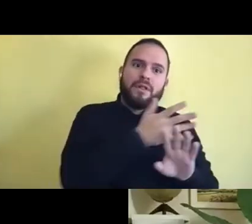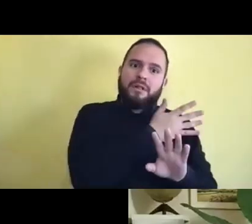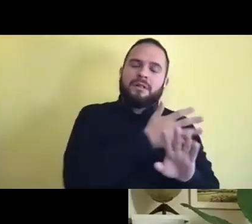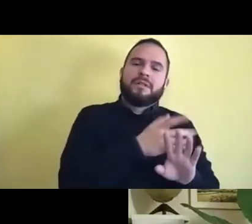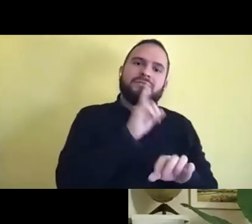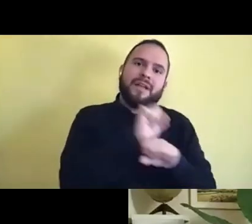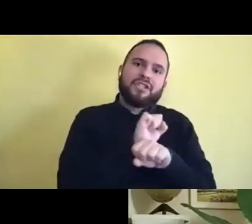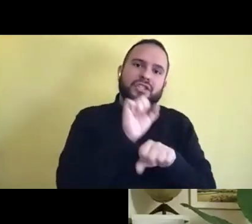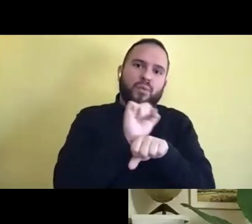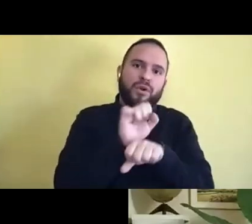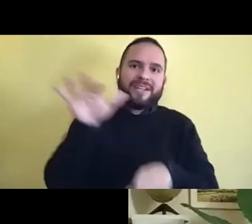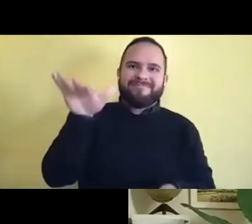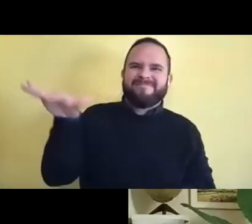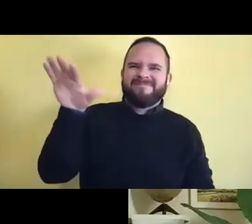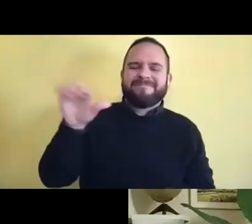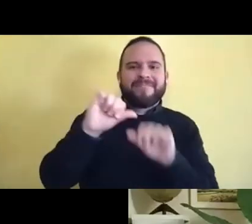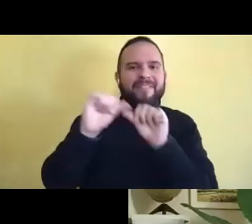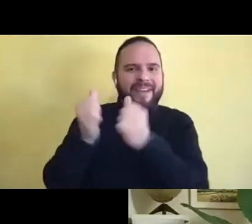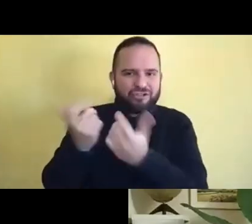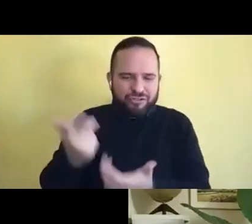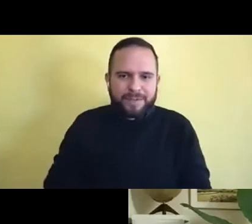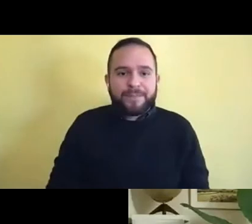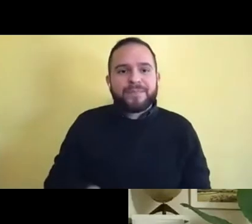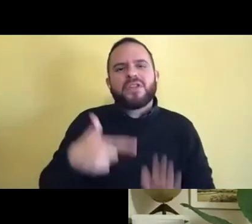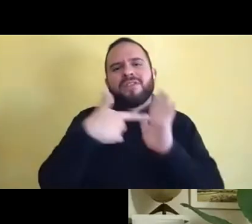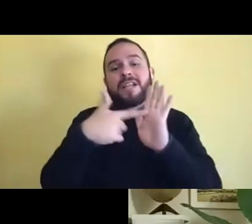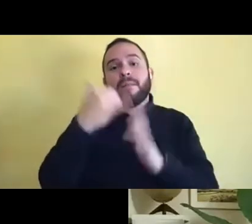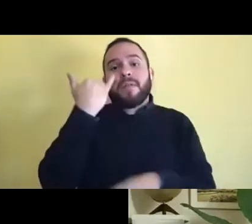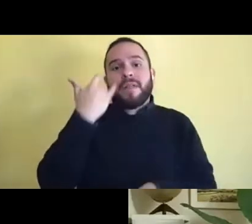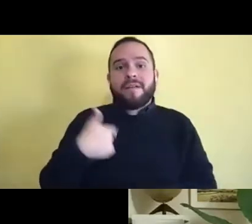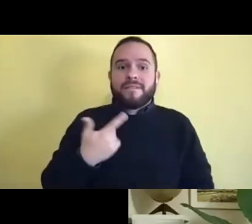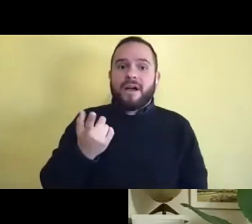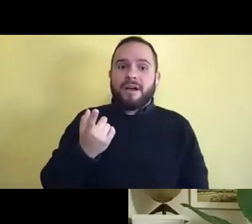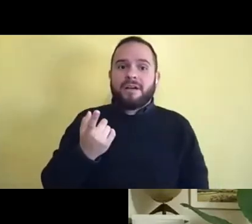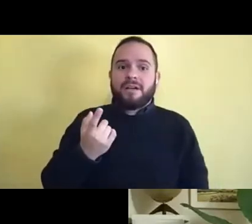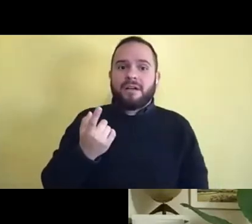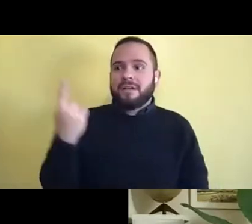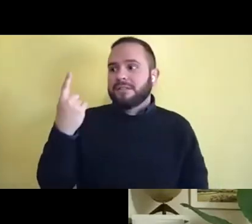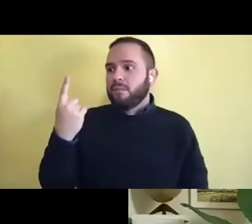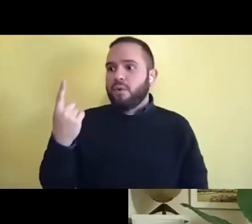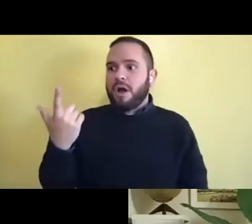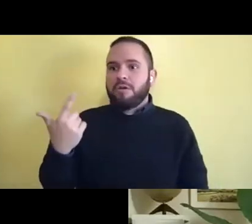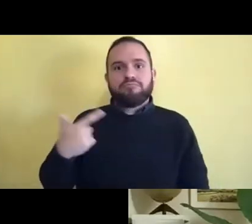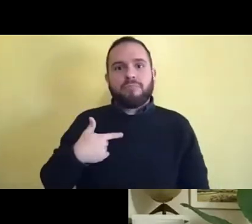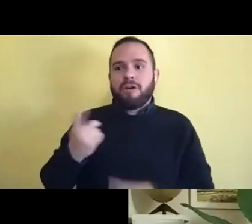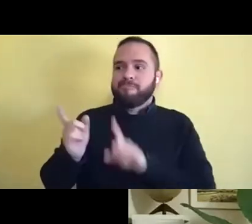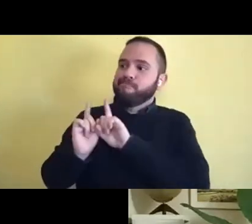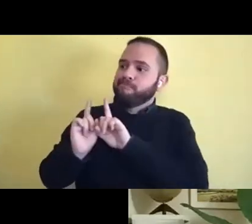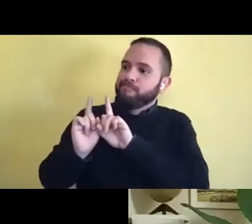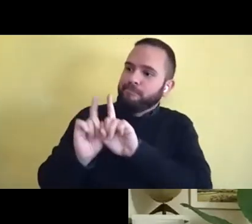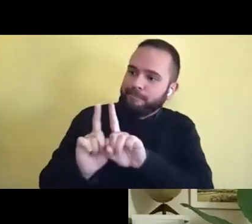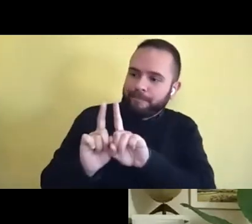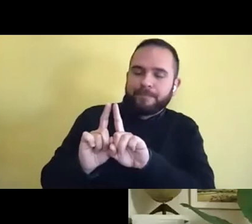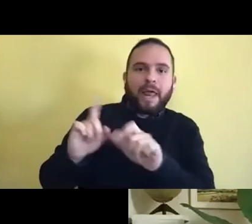there as agencies. So if I take somebody to a job interview site, and first they have to fill out an